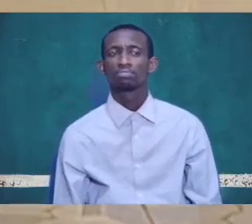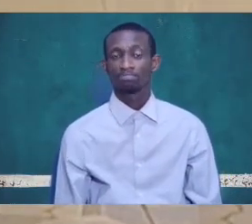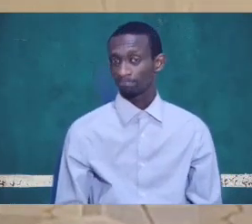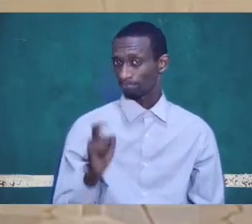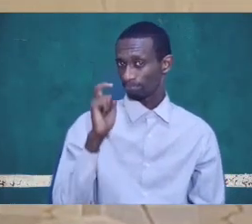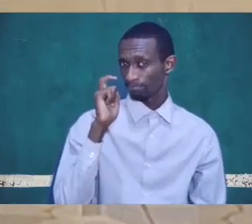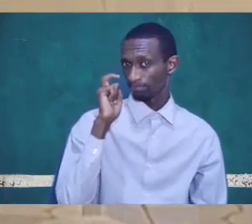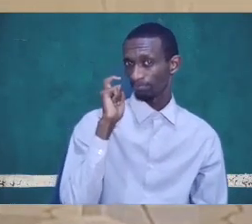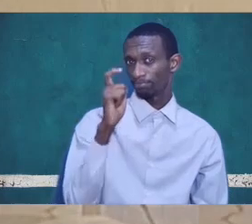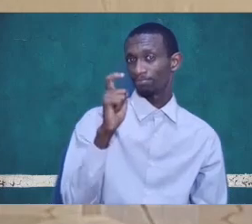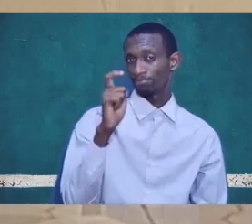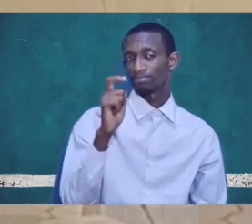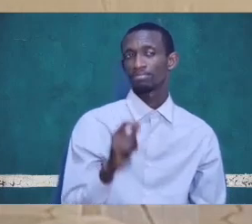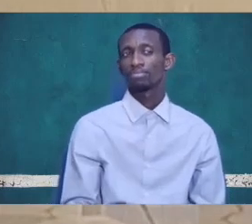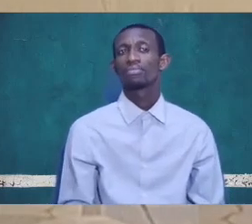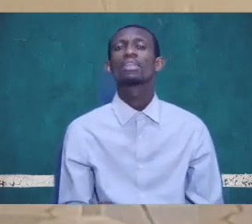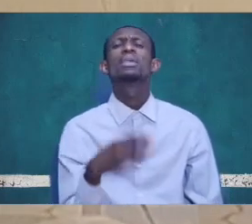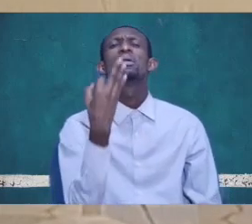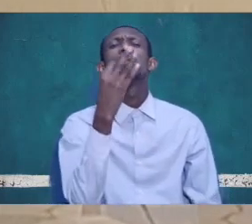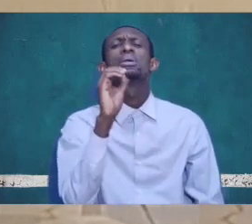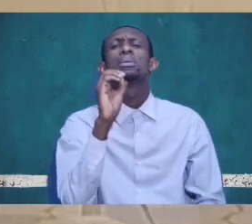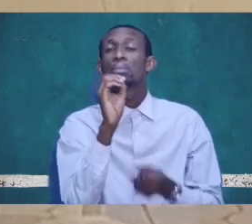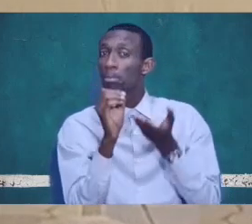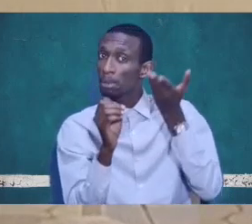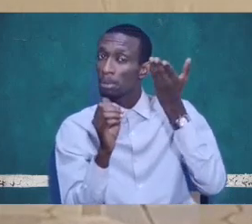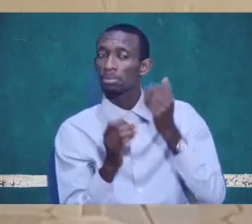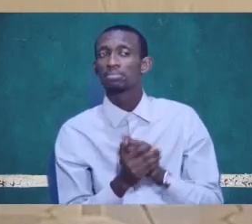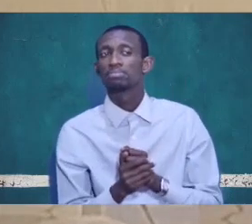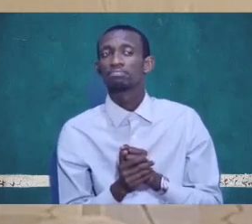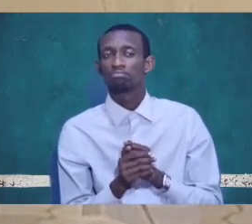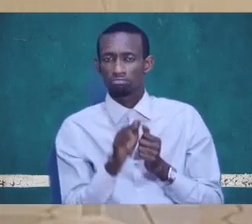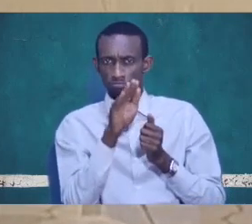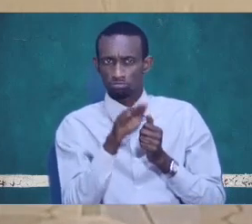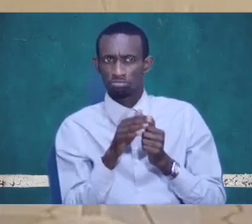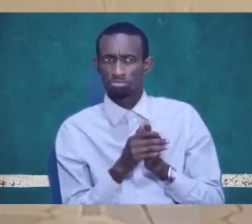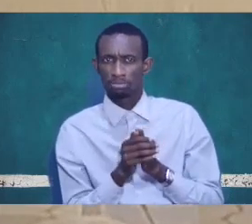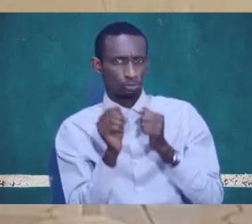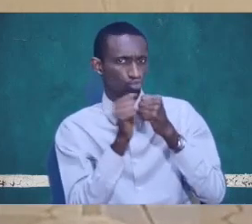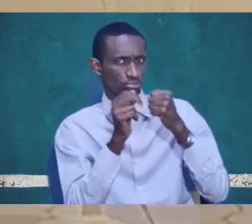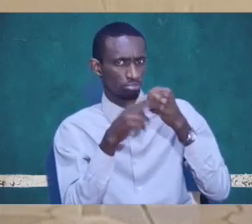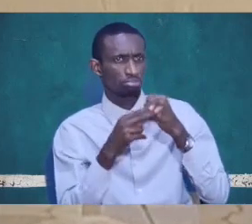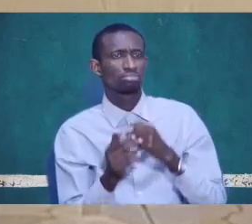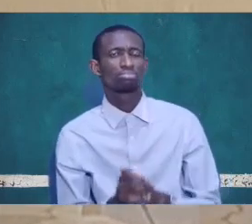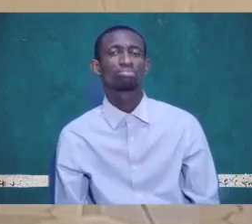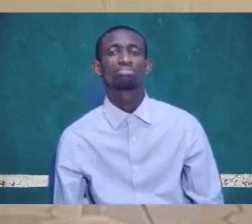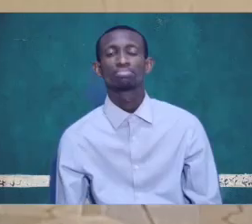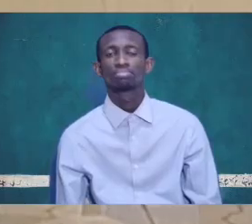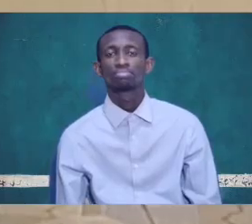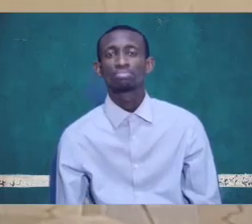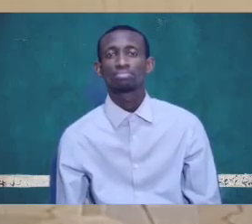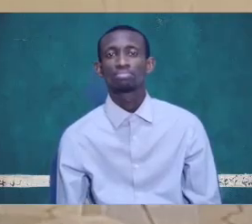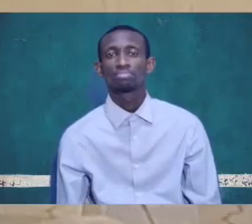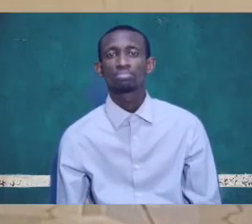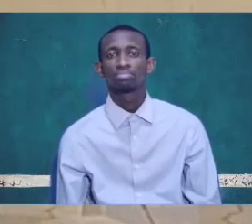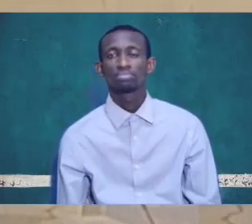X with 37, the mass number, and 17, the atomic number.